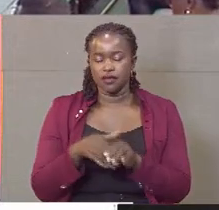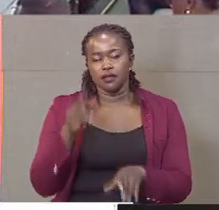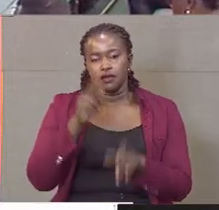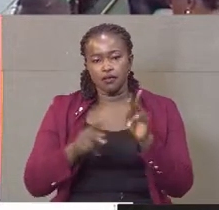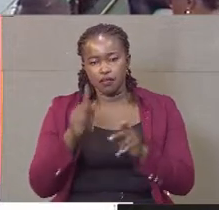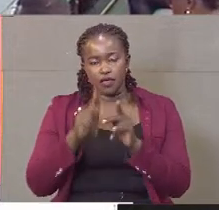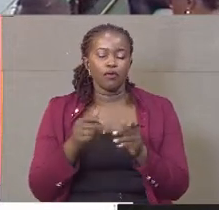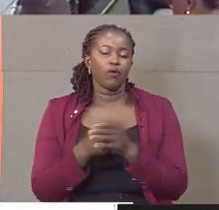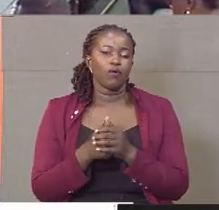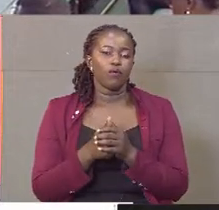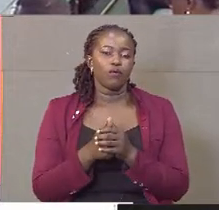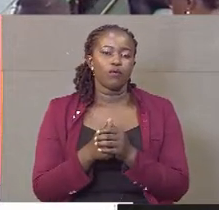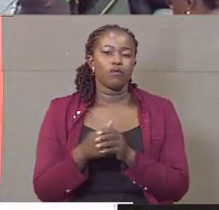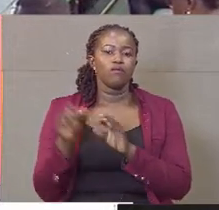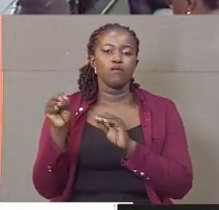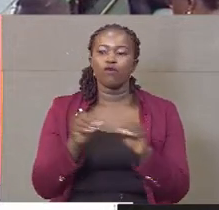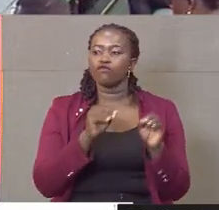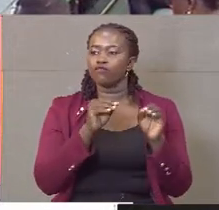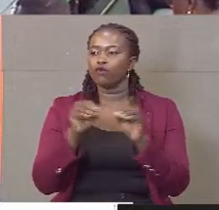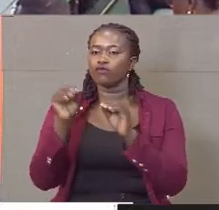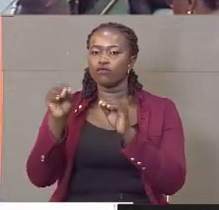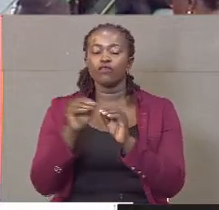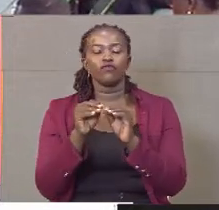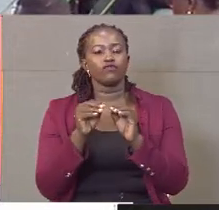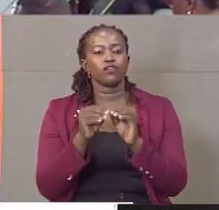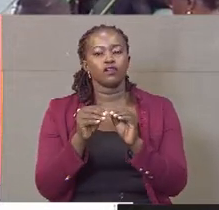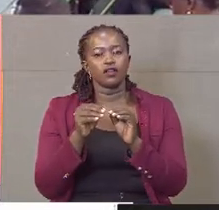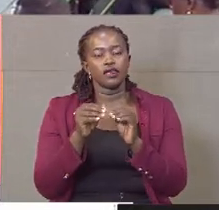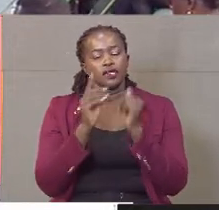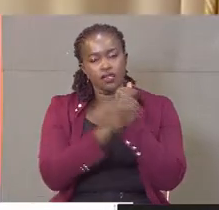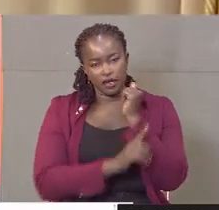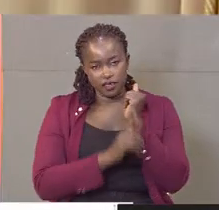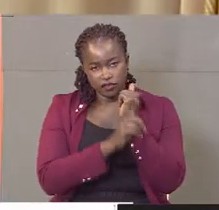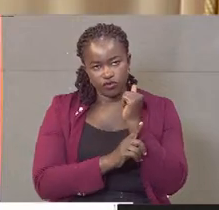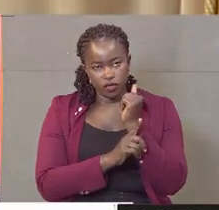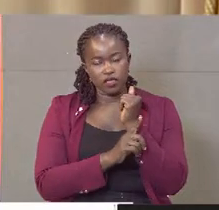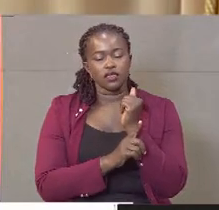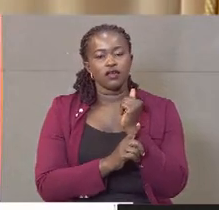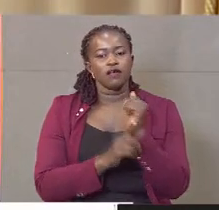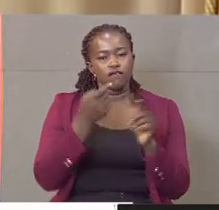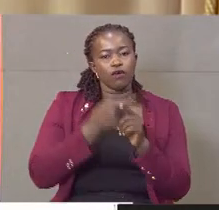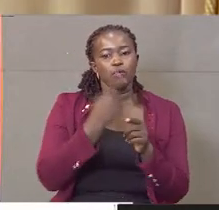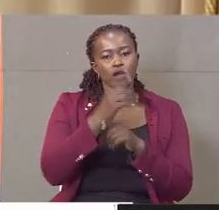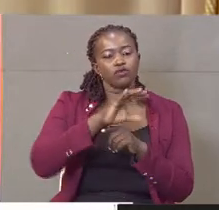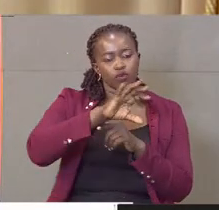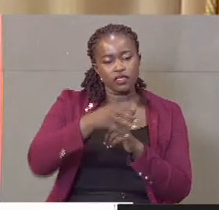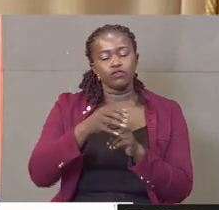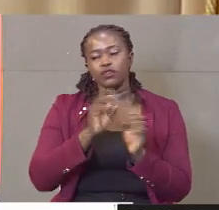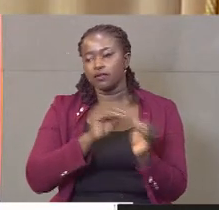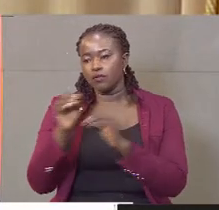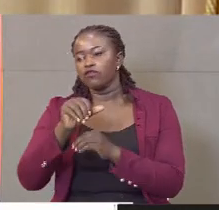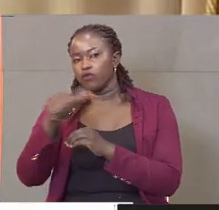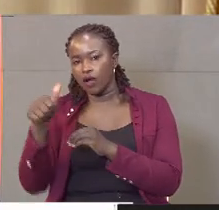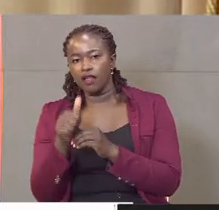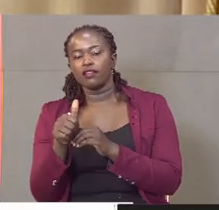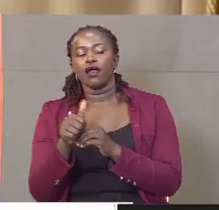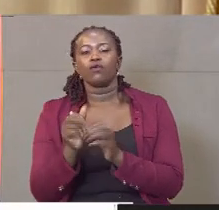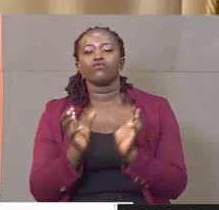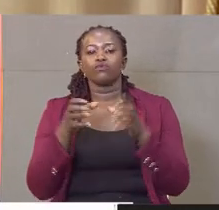for you from one corner of the district constituency to the other are VHTs.